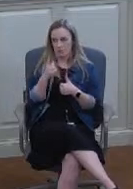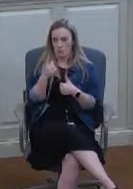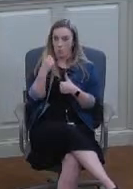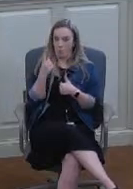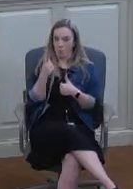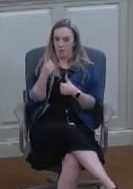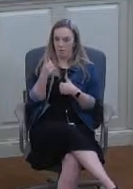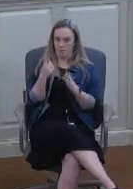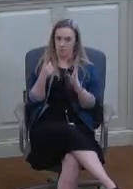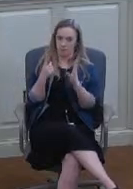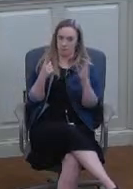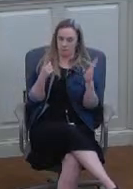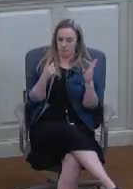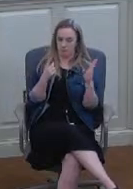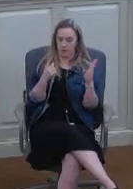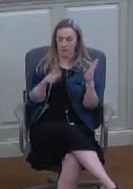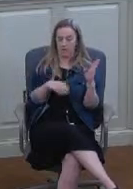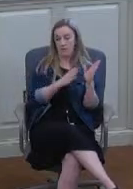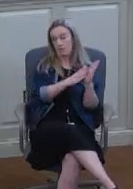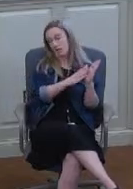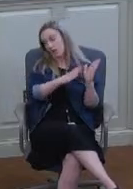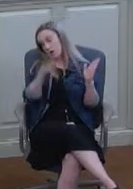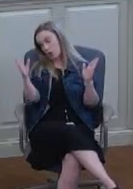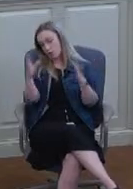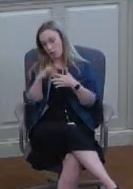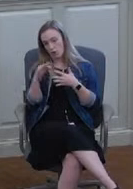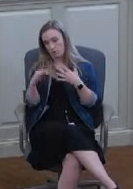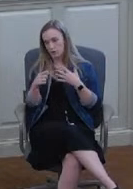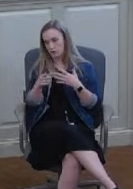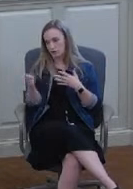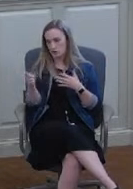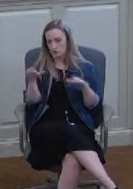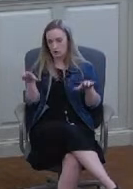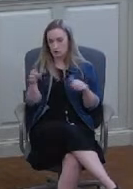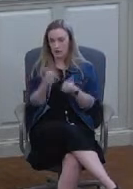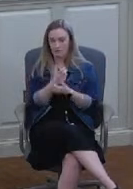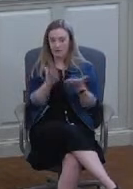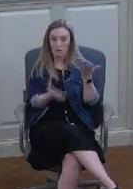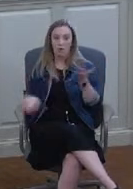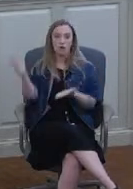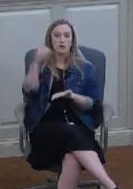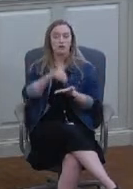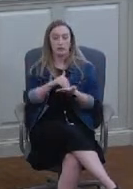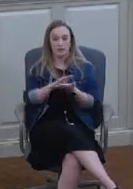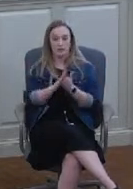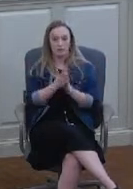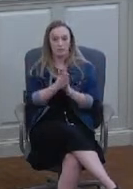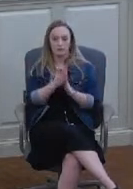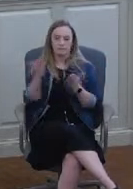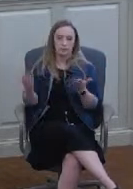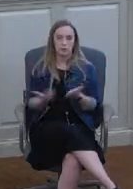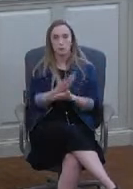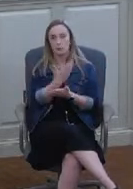one end of the options. The other end of the options is basically you do everything all over again. It becomes a